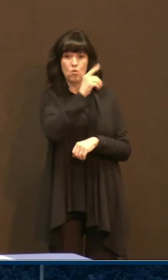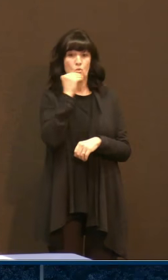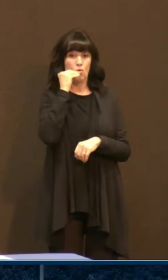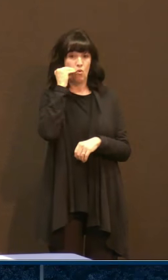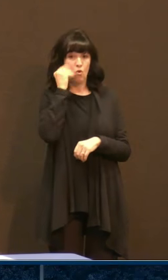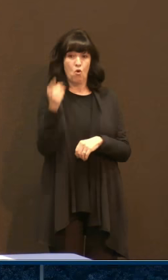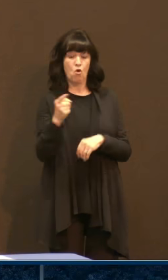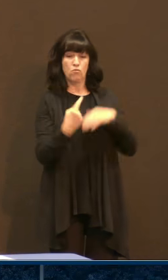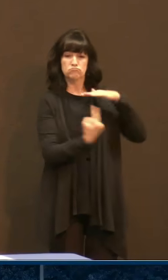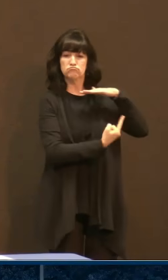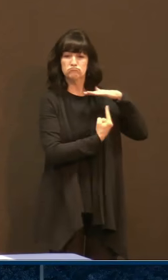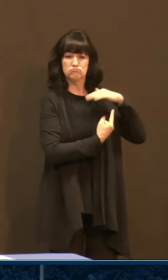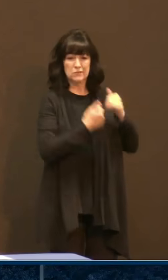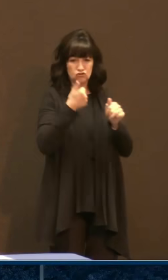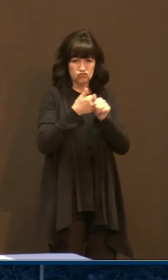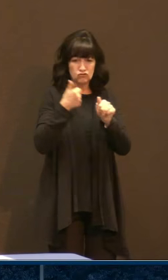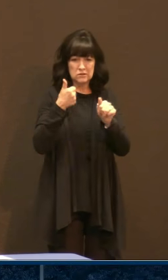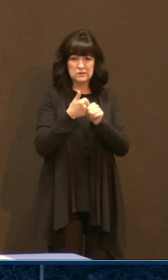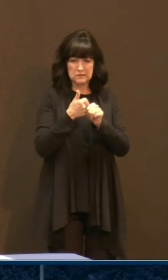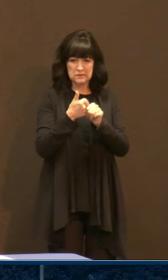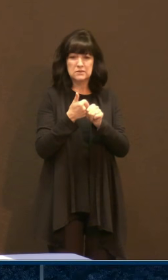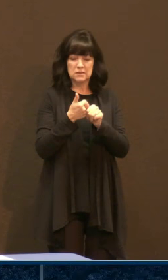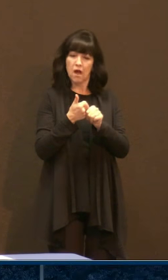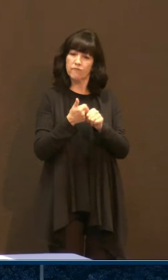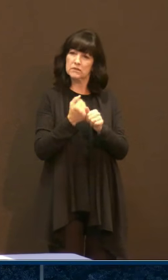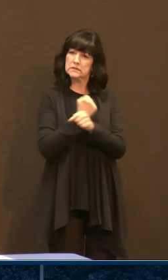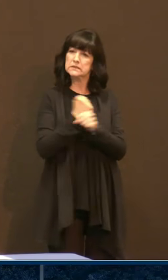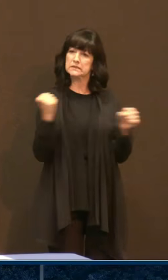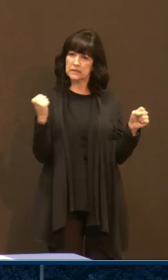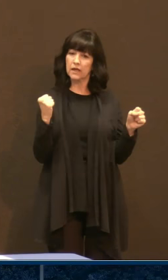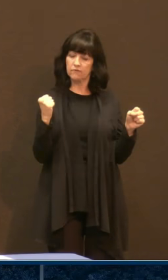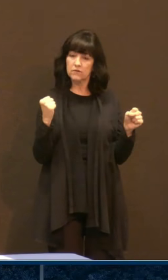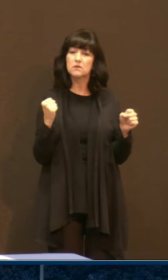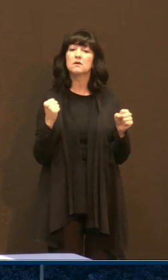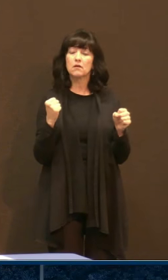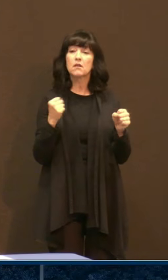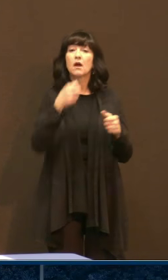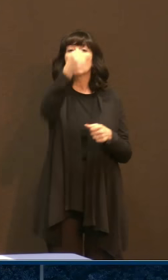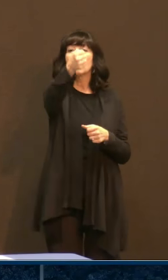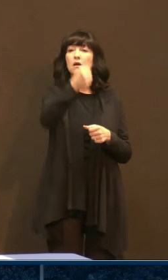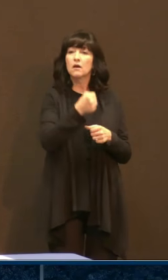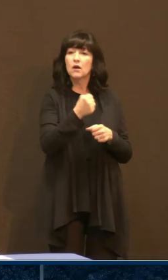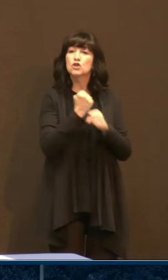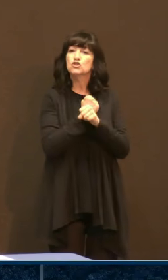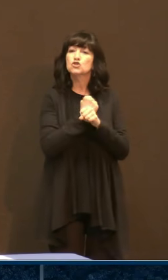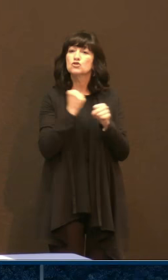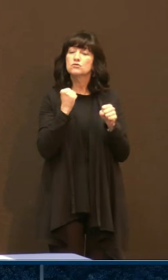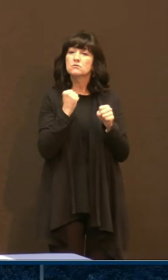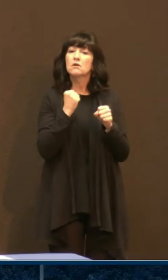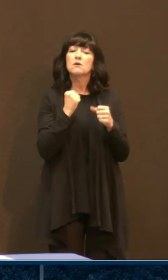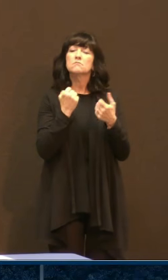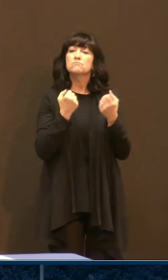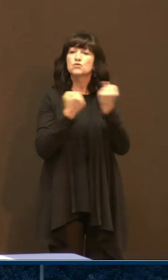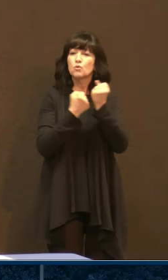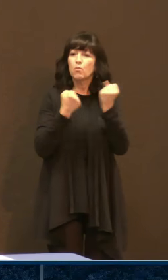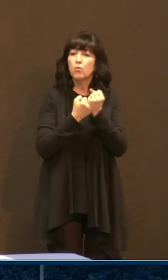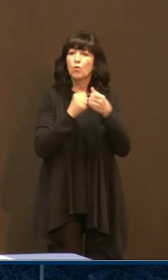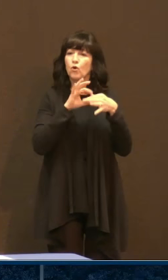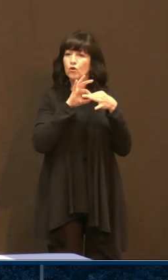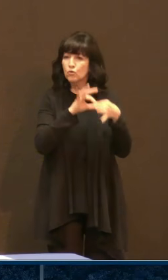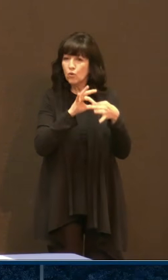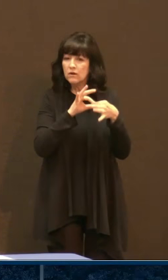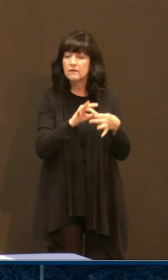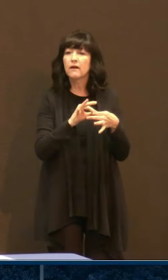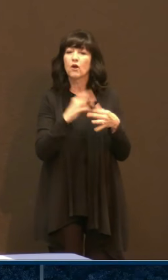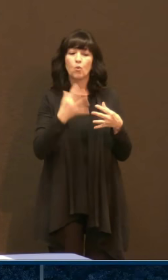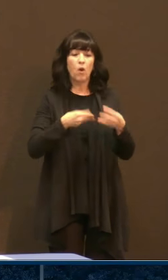resource coordinator to help support them, as well as educate them and give them a care kit so that they have face coverings